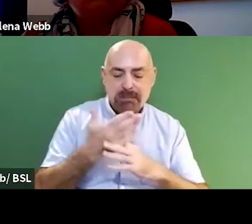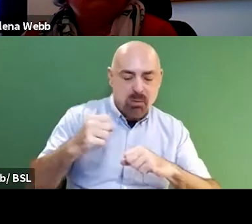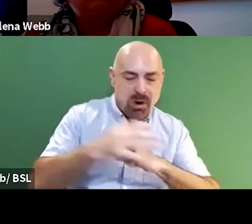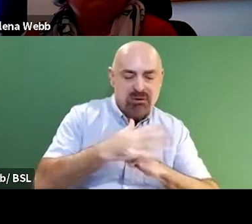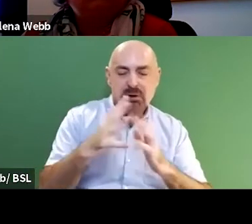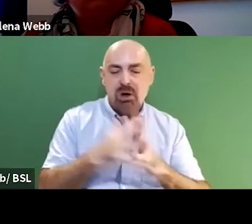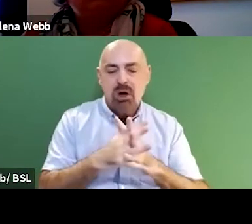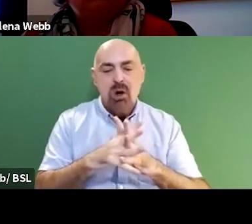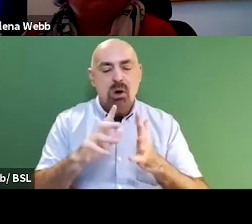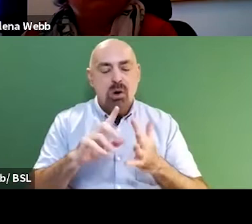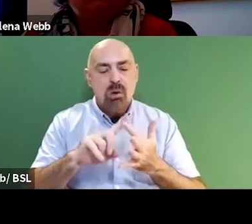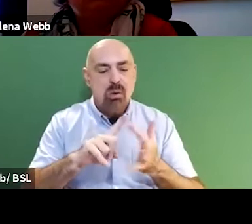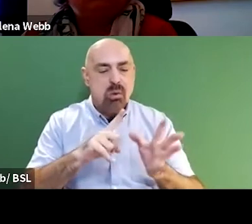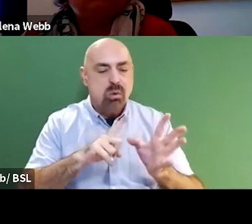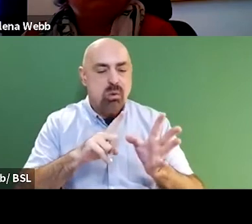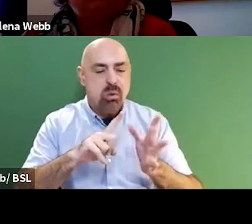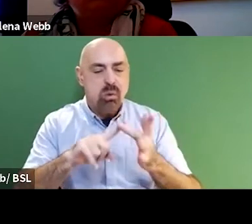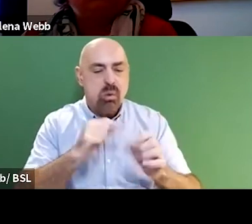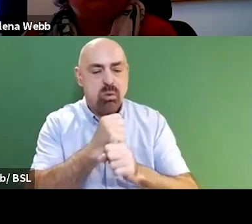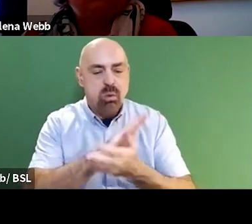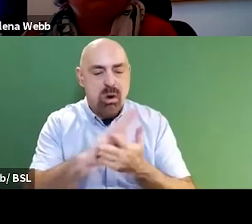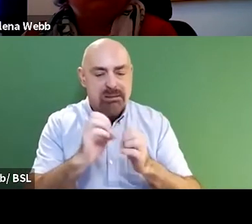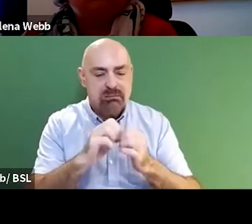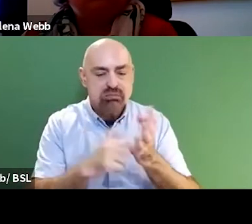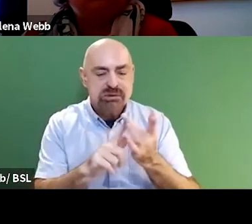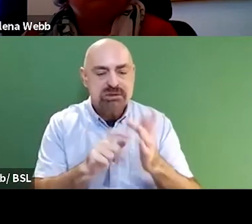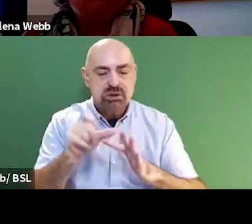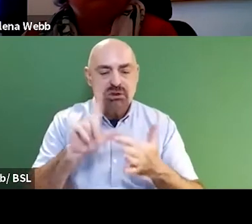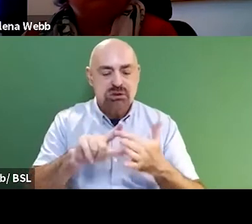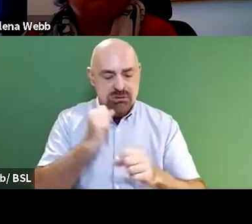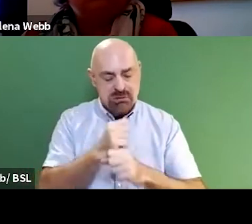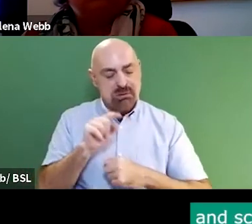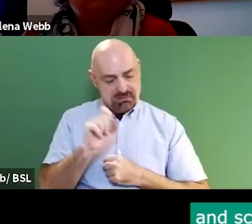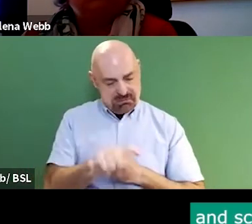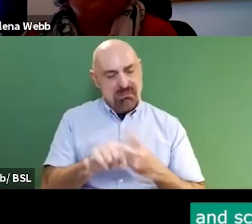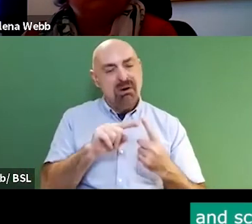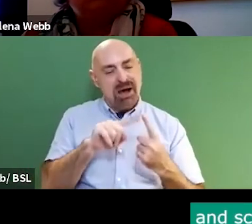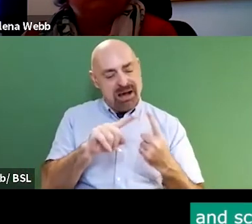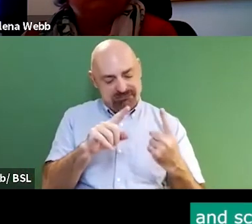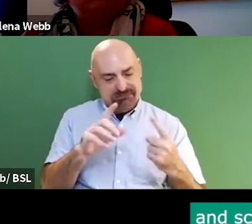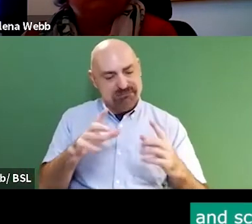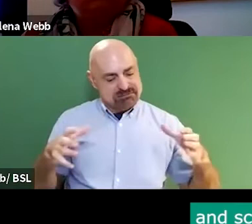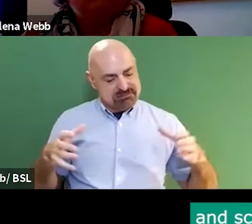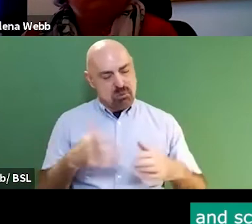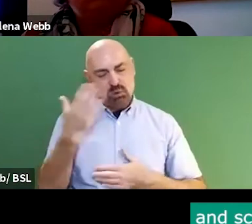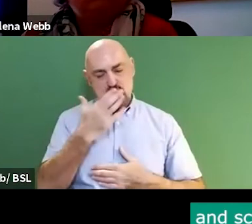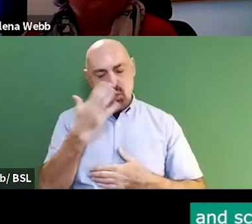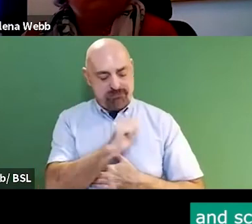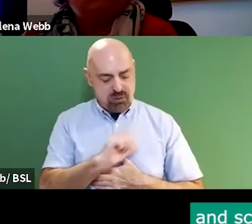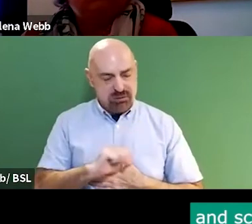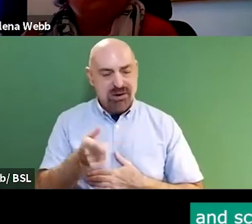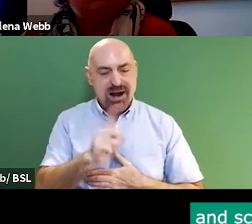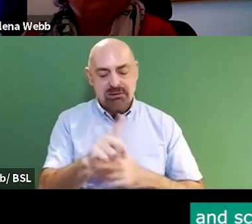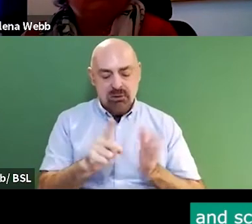Hub hosts public health nursing colleagues, so that's health visiting and school nurses. And our Launceston one,